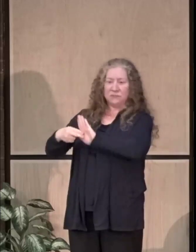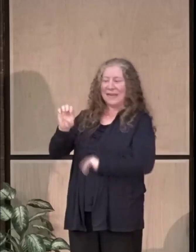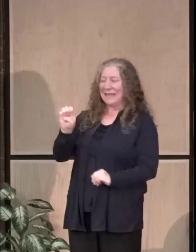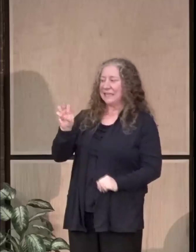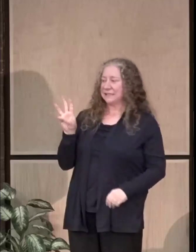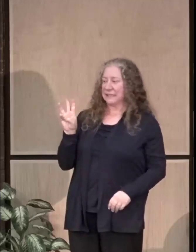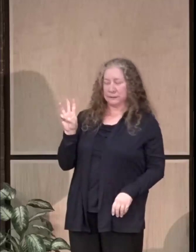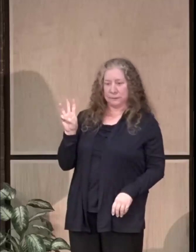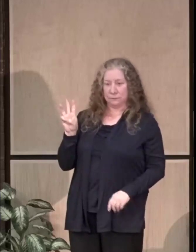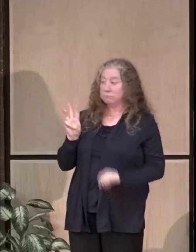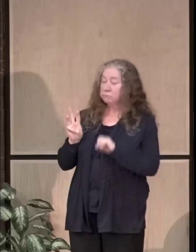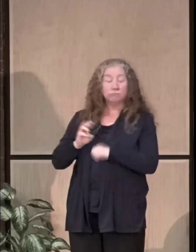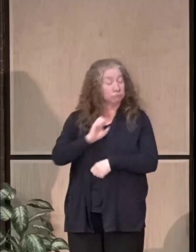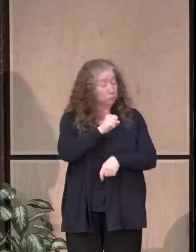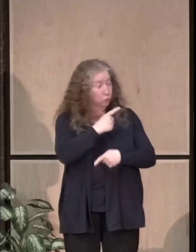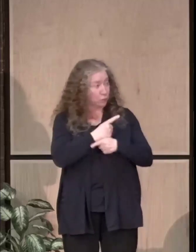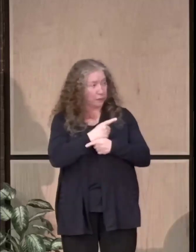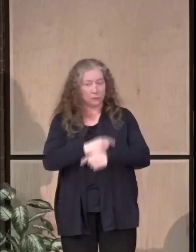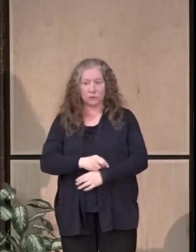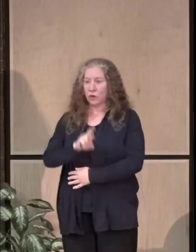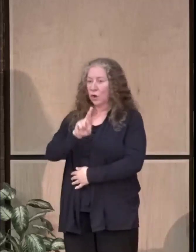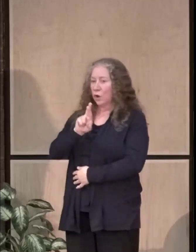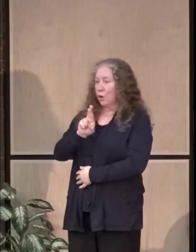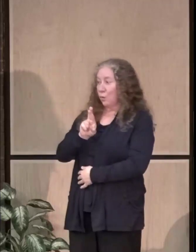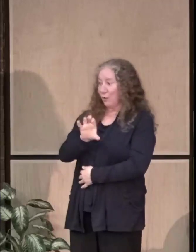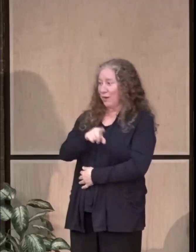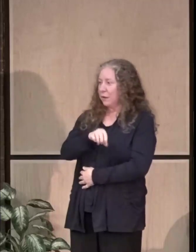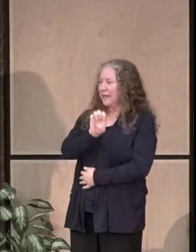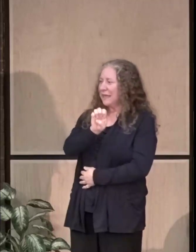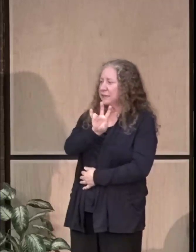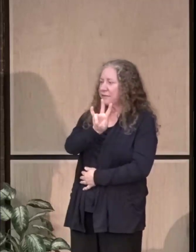He is, yes. And Card is an E7.